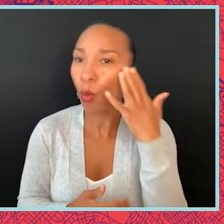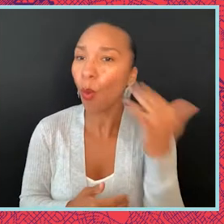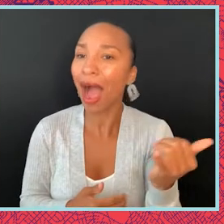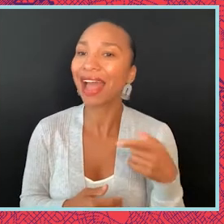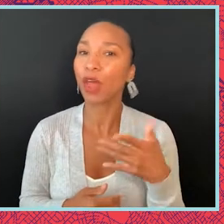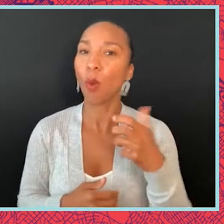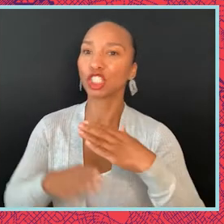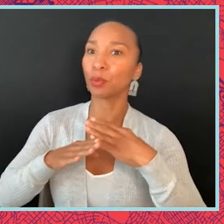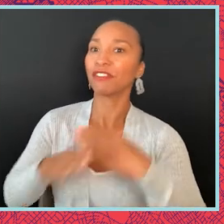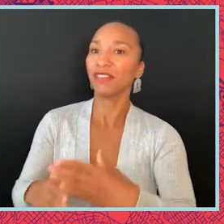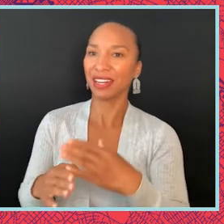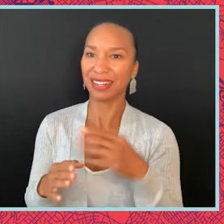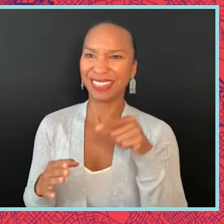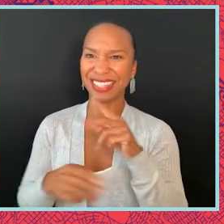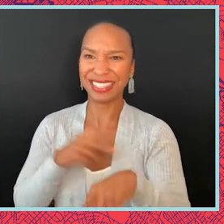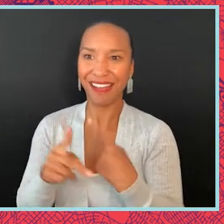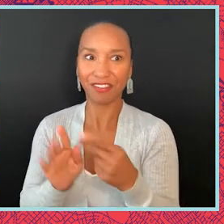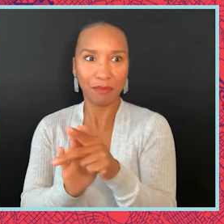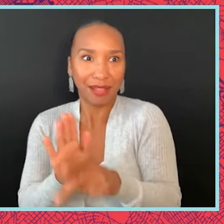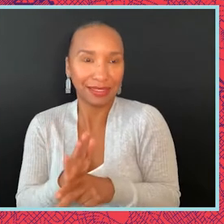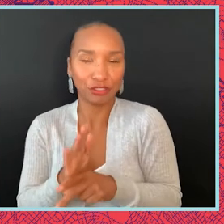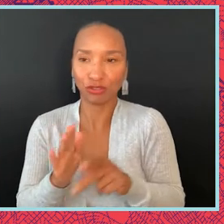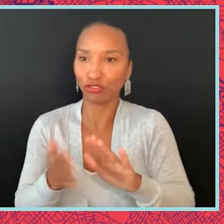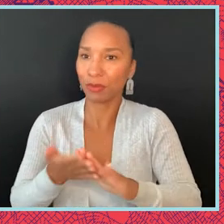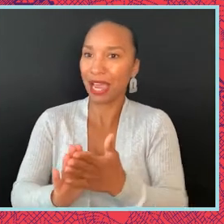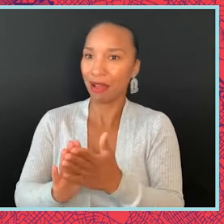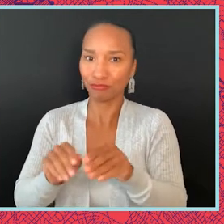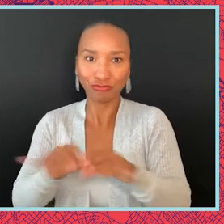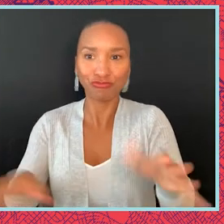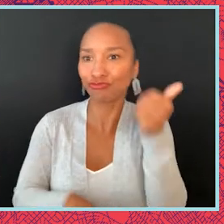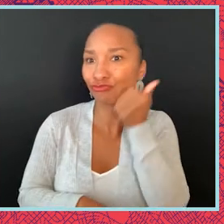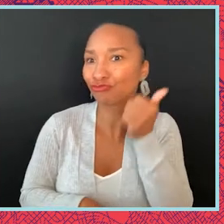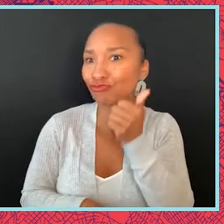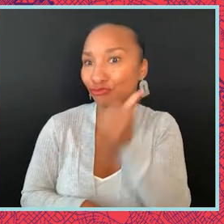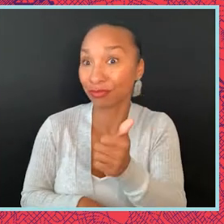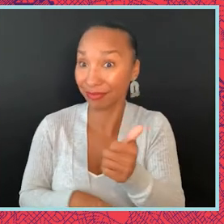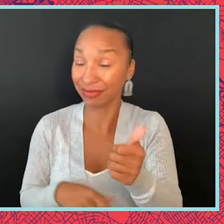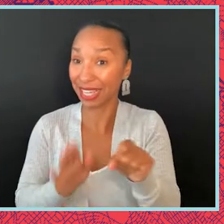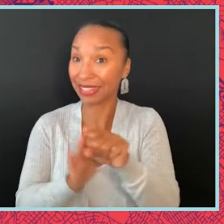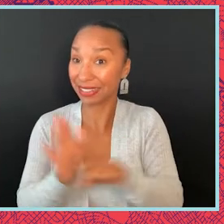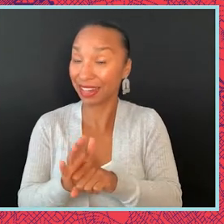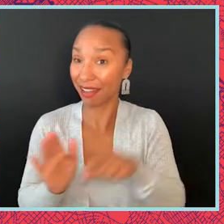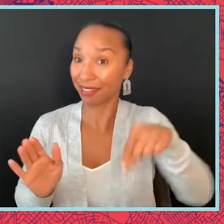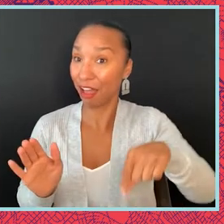prevent these kinds of policies from being, you know, what we see in a state like